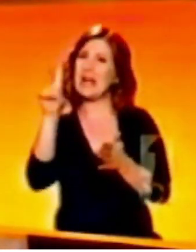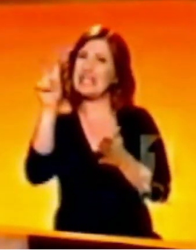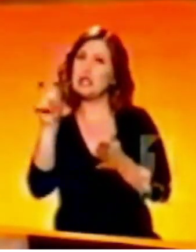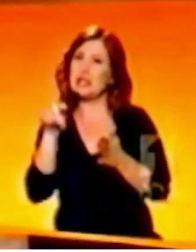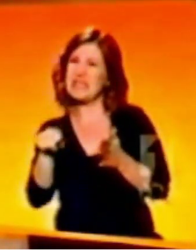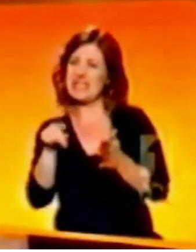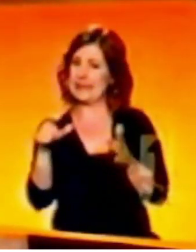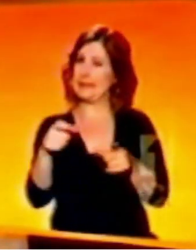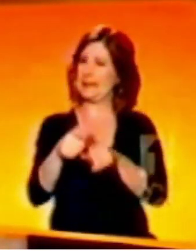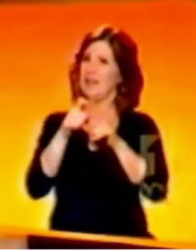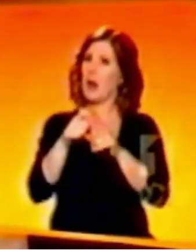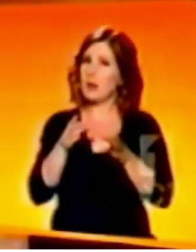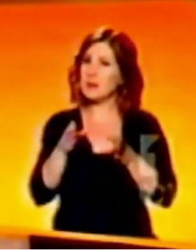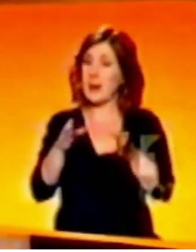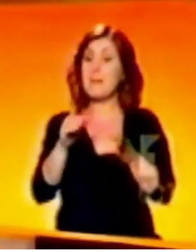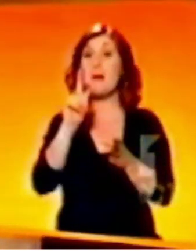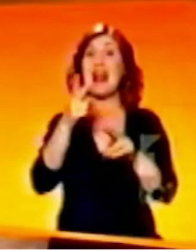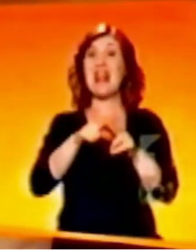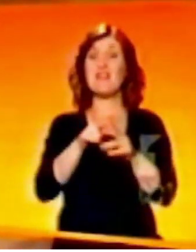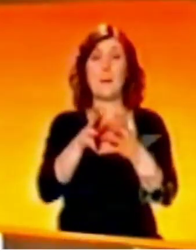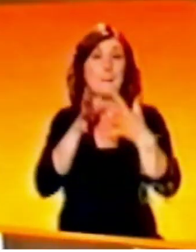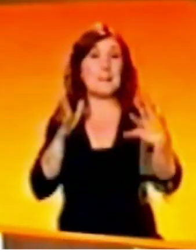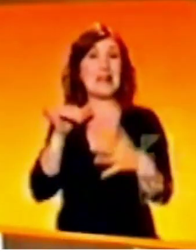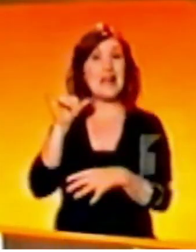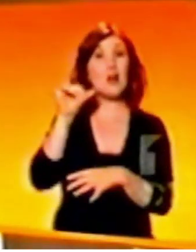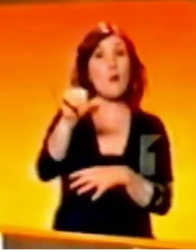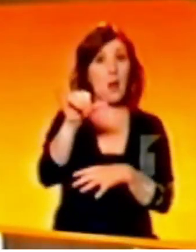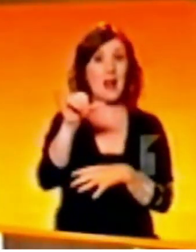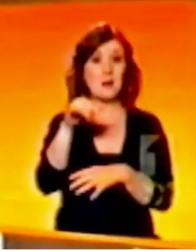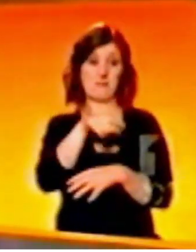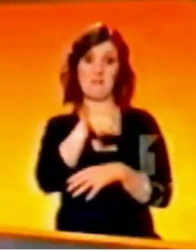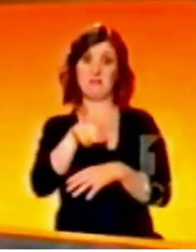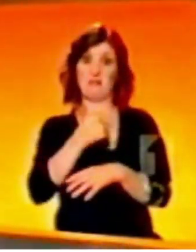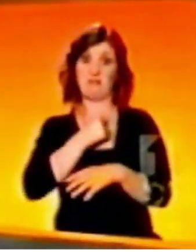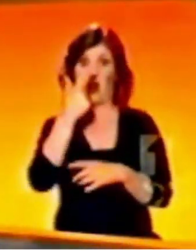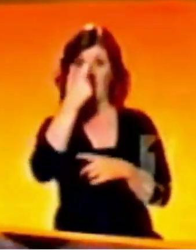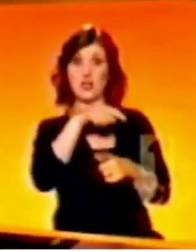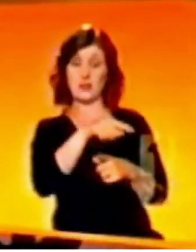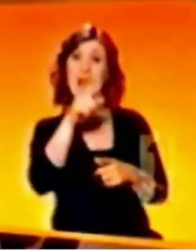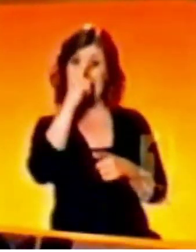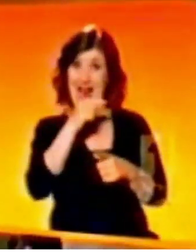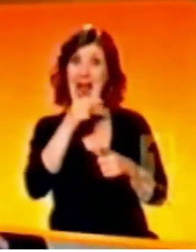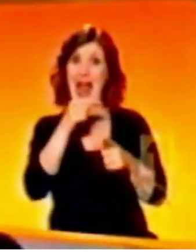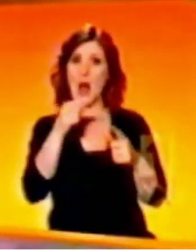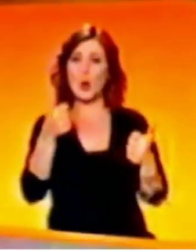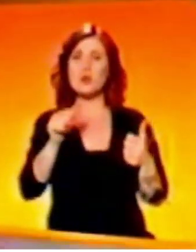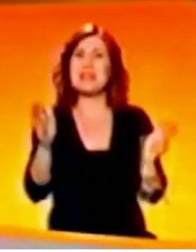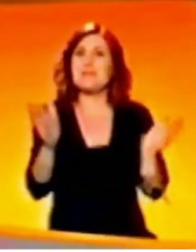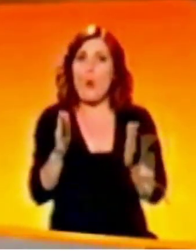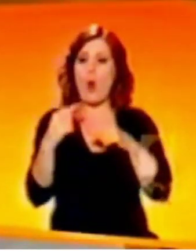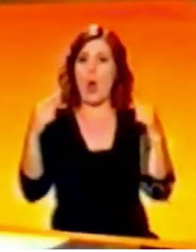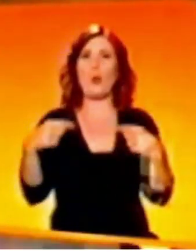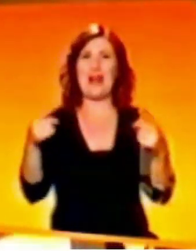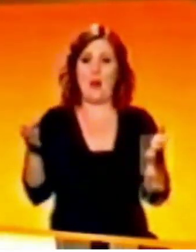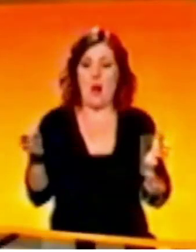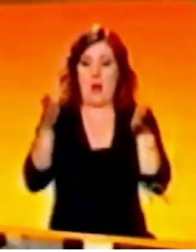chair. That's right. It is possible on a large aeroplane to that chair to fit a smaller wheel on inside of the block, because you were